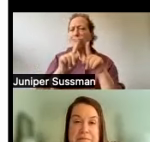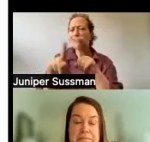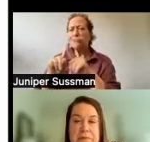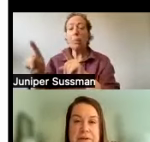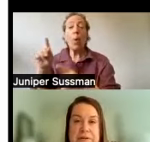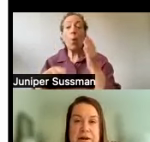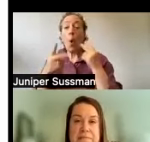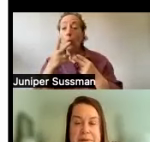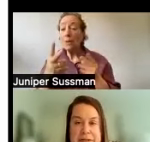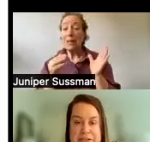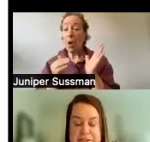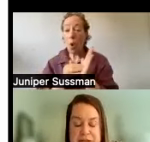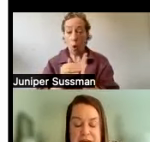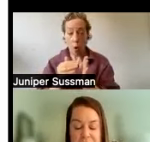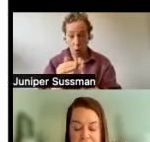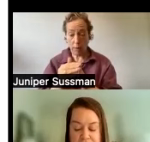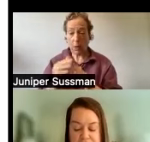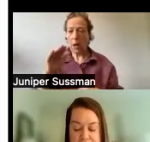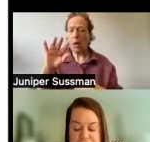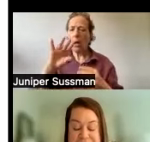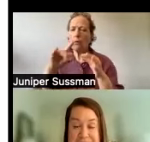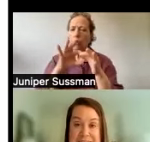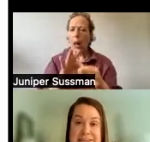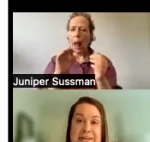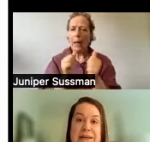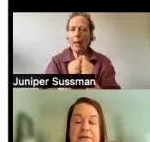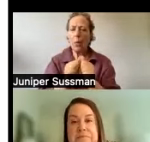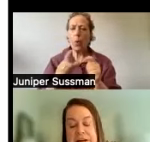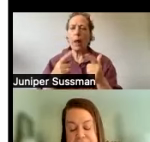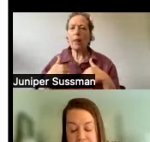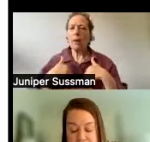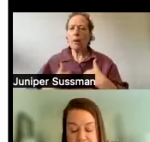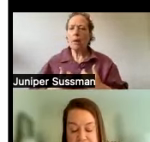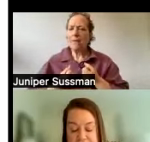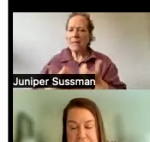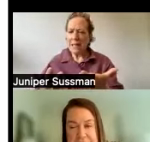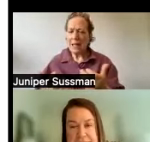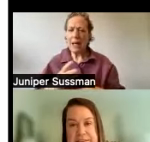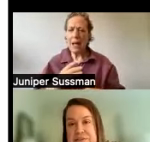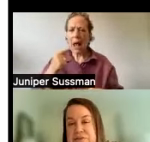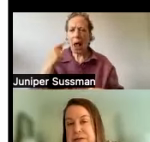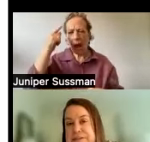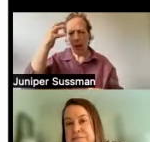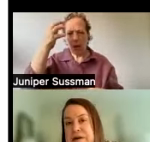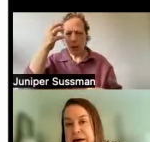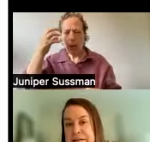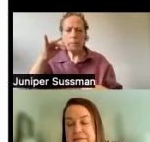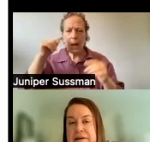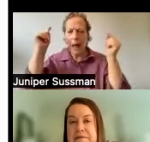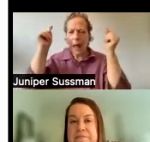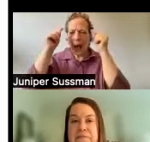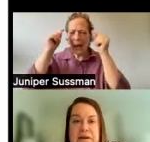have been reported by patients are fatigue and brain fog, headaches, shortness of